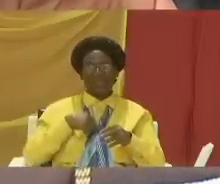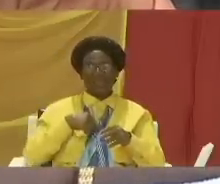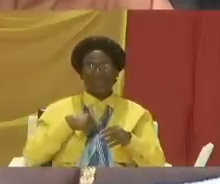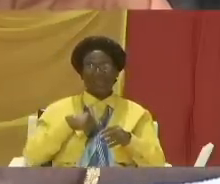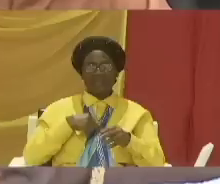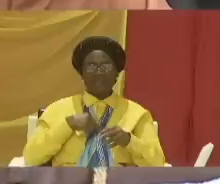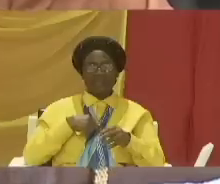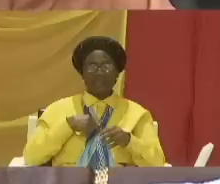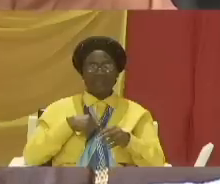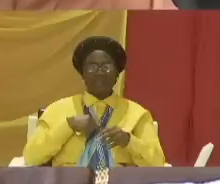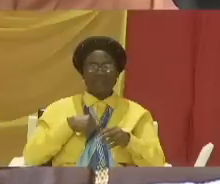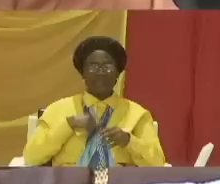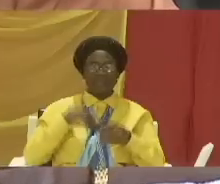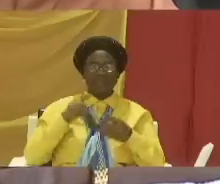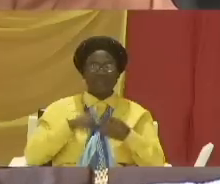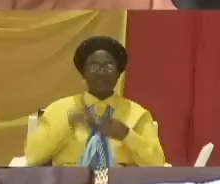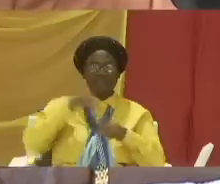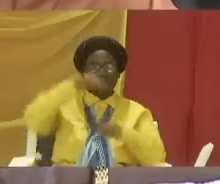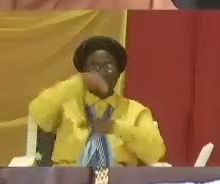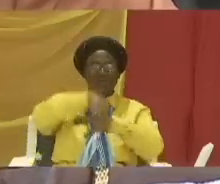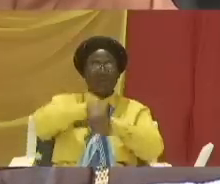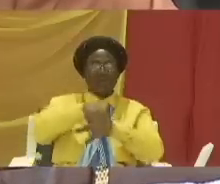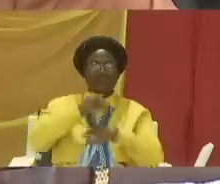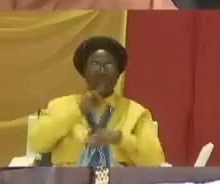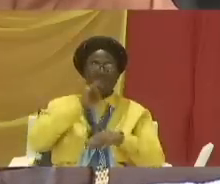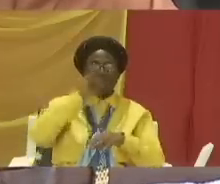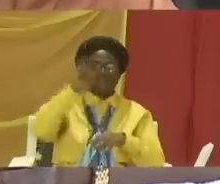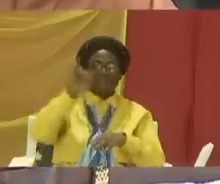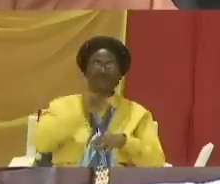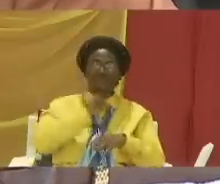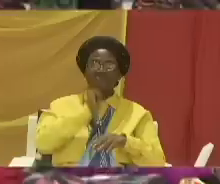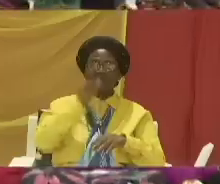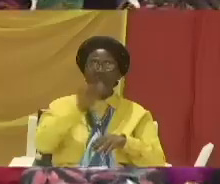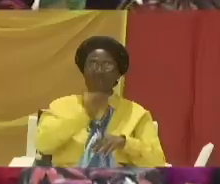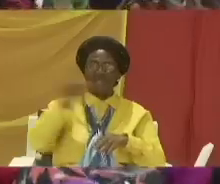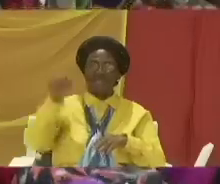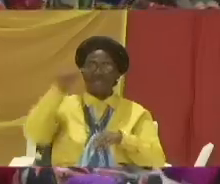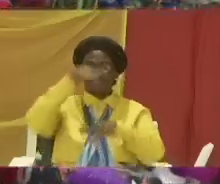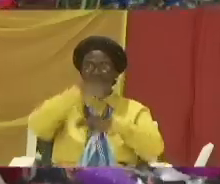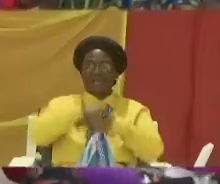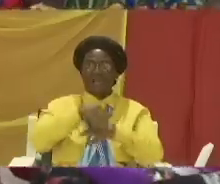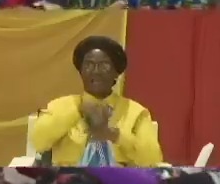life. Tonight is not a night when you pray quietly.